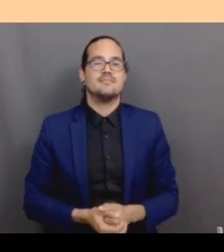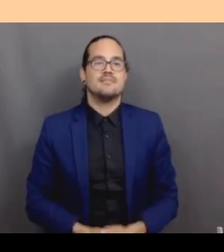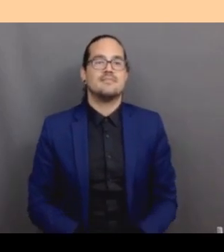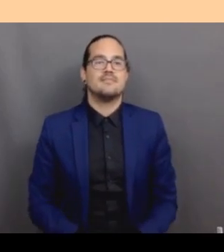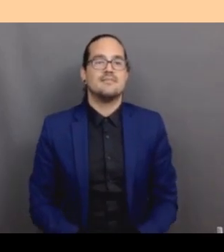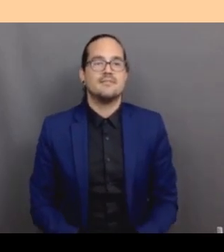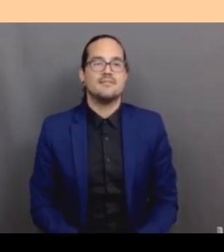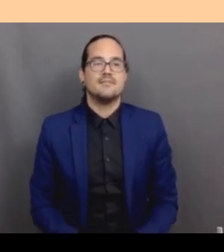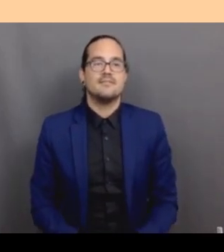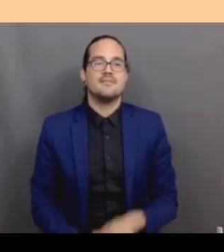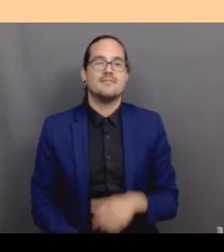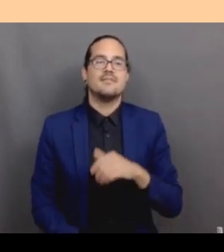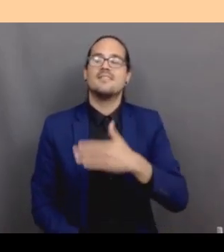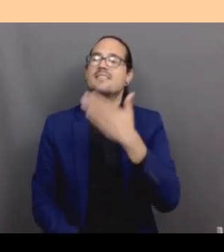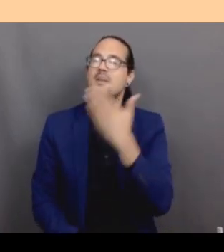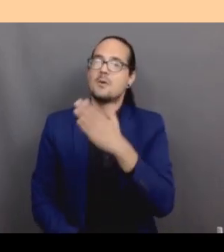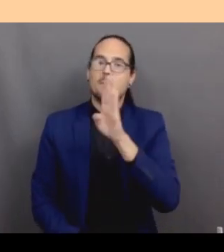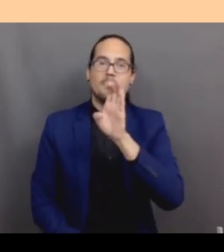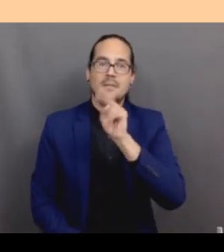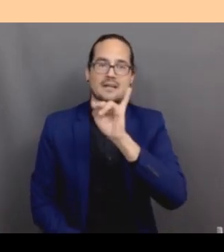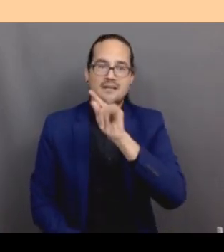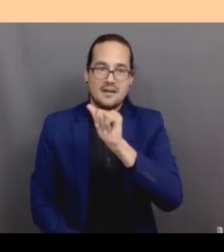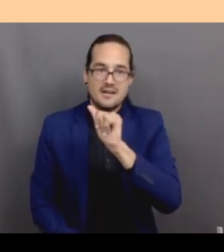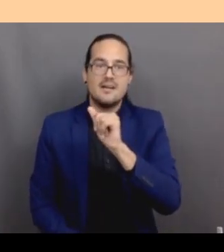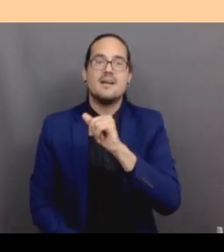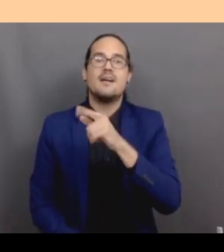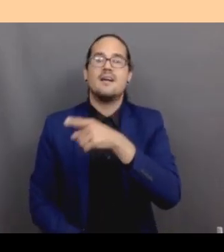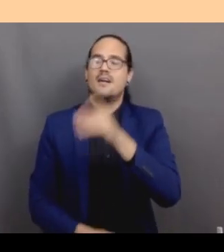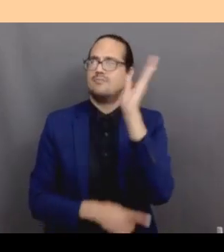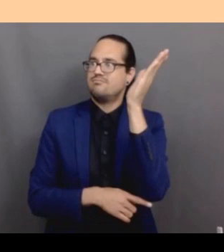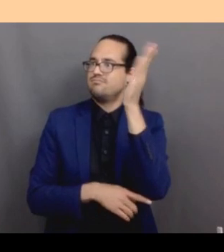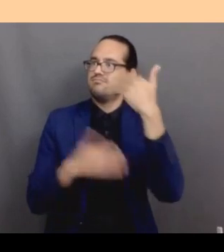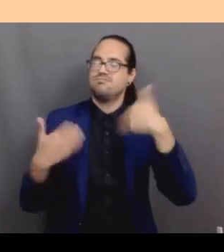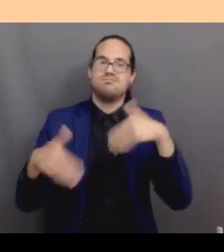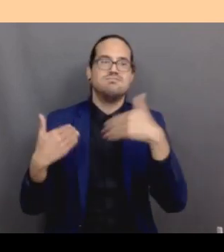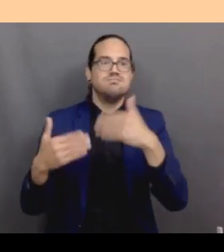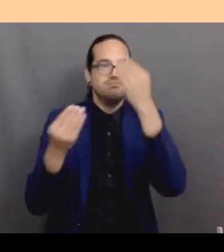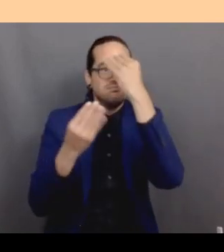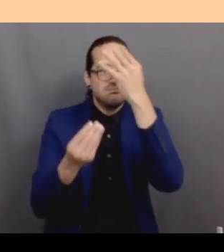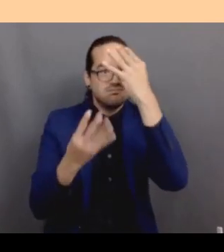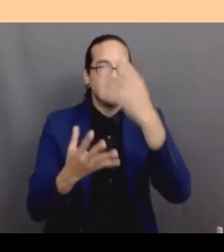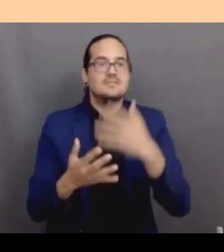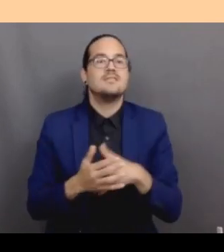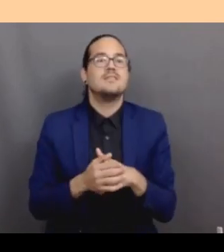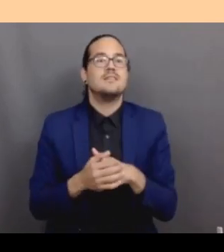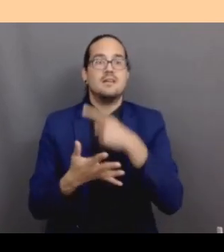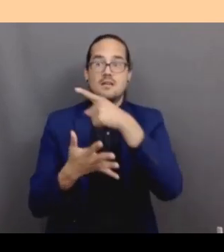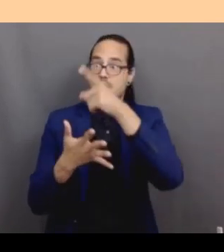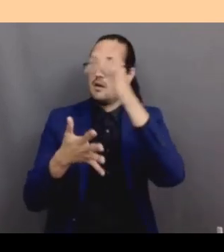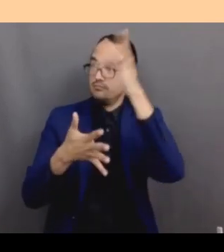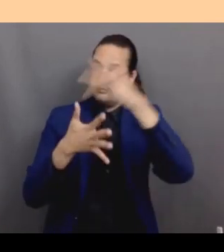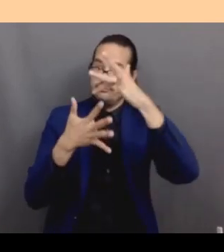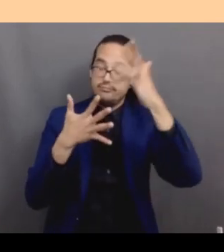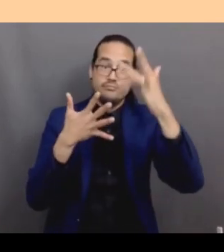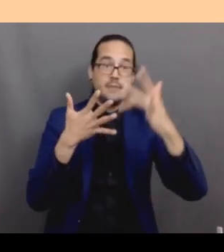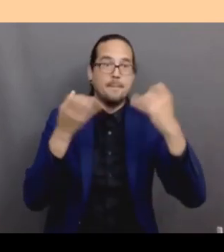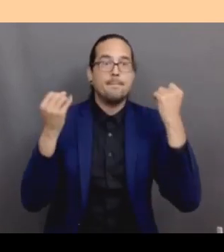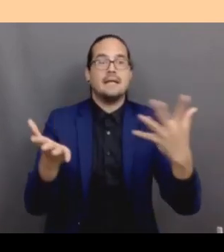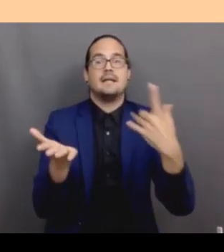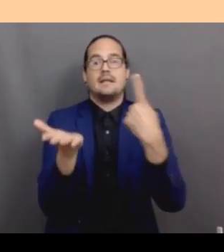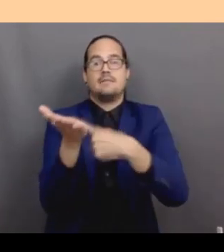And frankly, I feel like you covered a number of the questions that our residents submitted